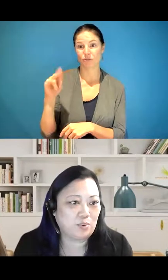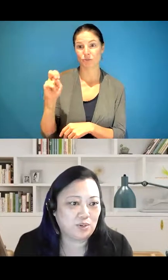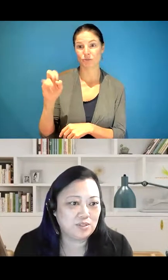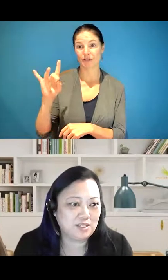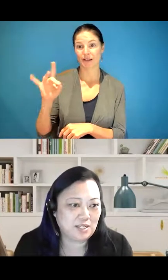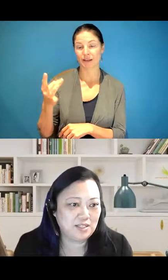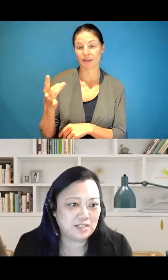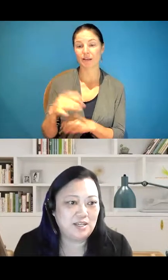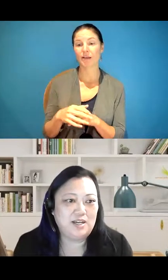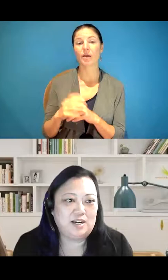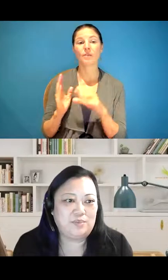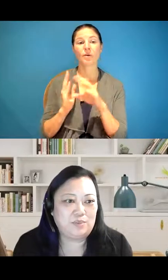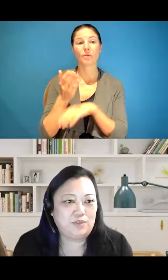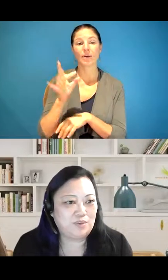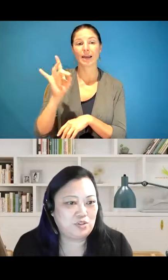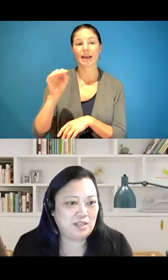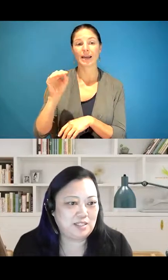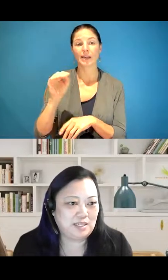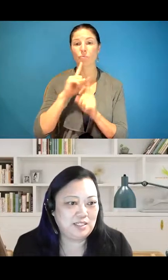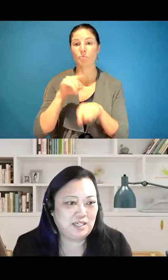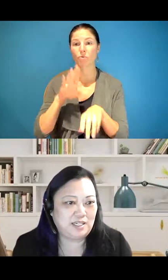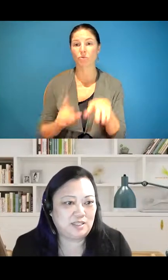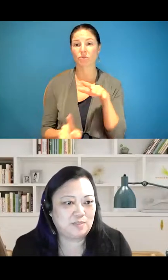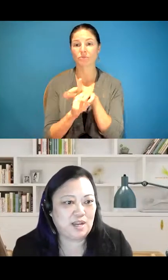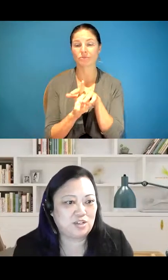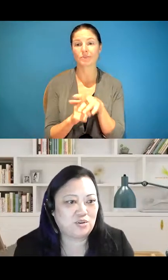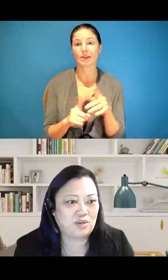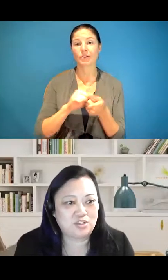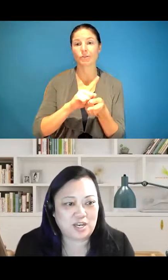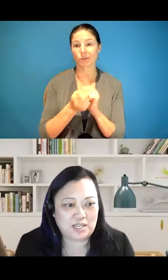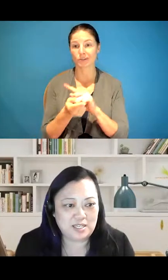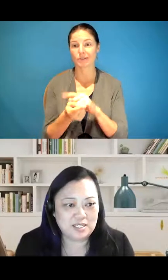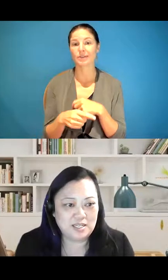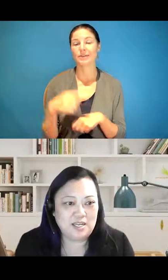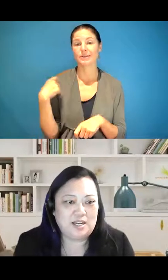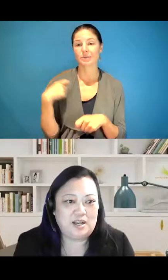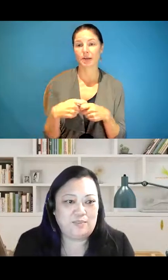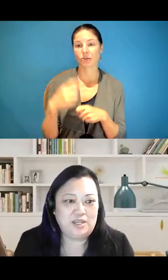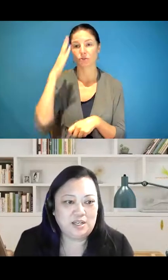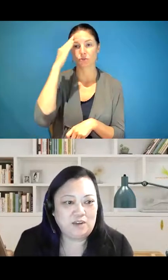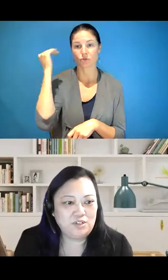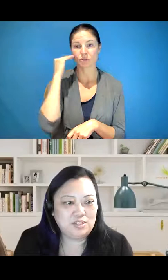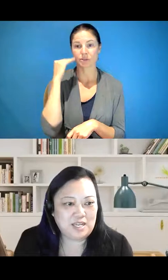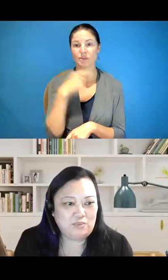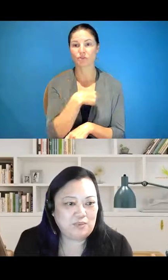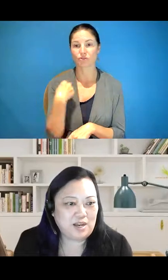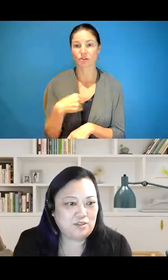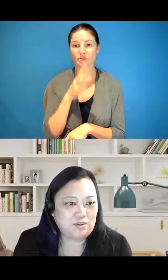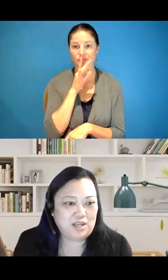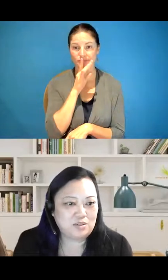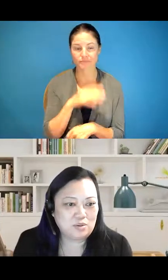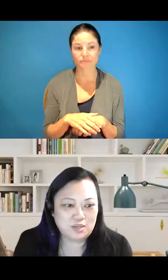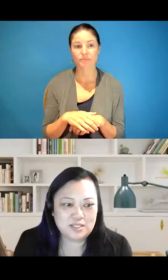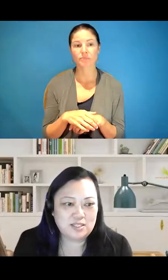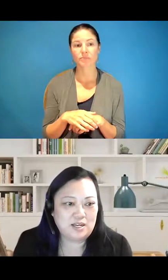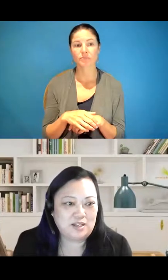80 reporters in attendance. The briefing was translated in Spanish, Korean, and Chinese. Media coverage to date, we've got